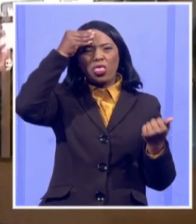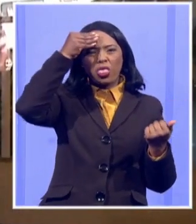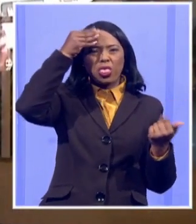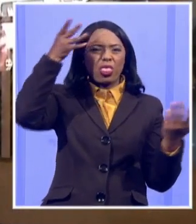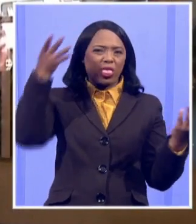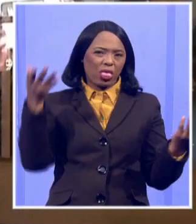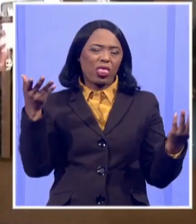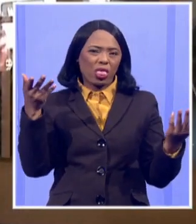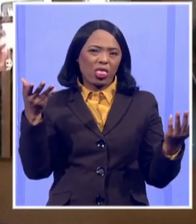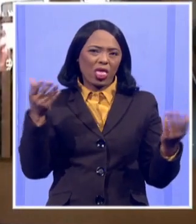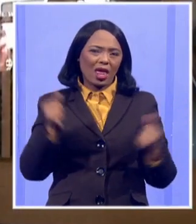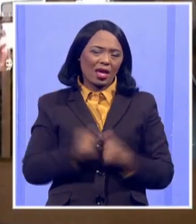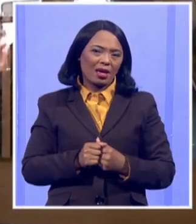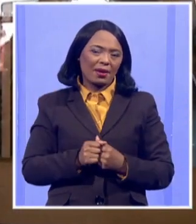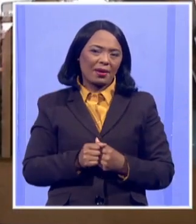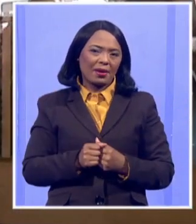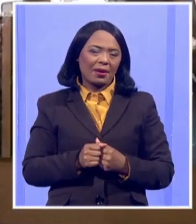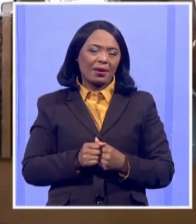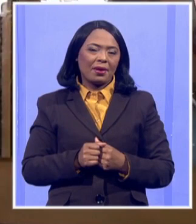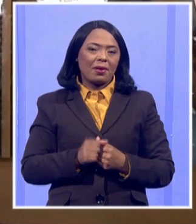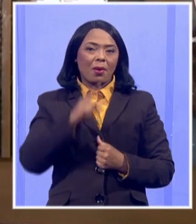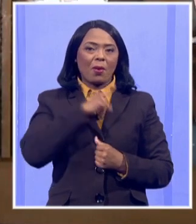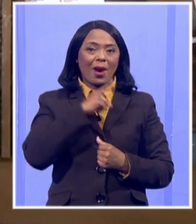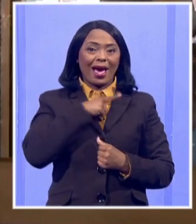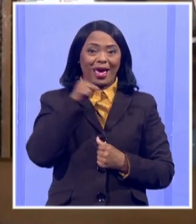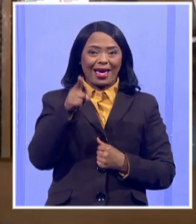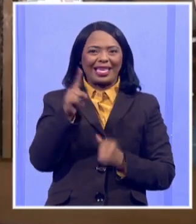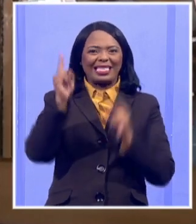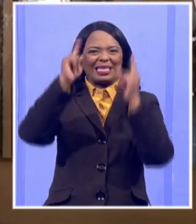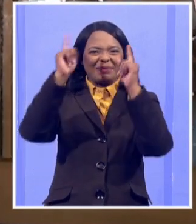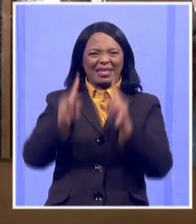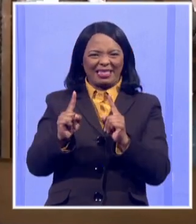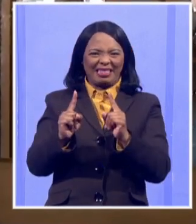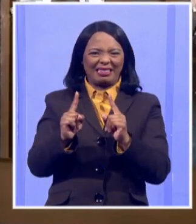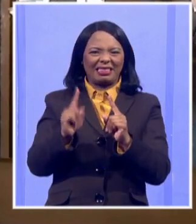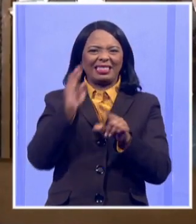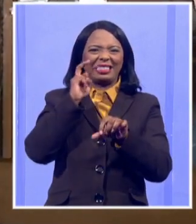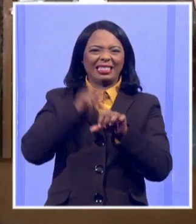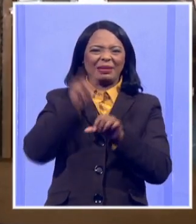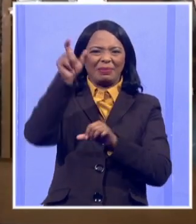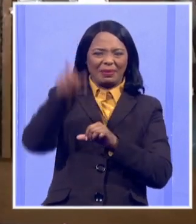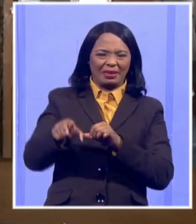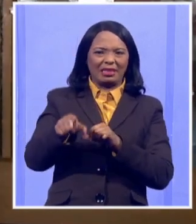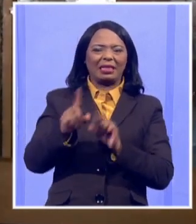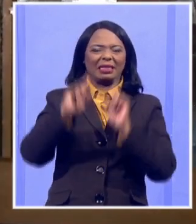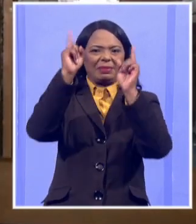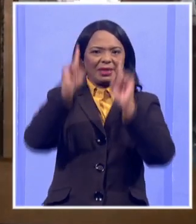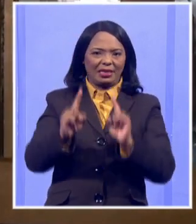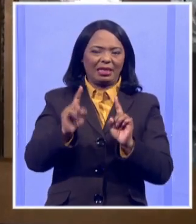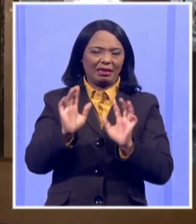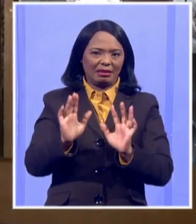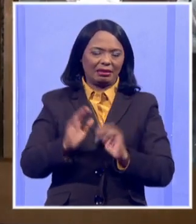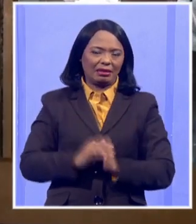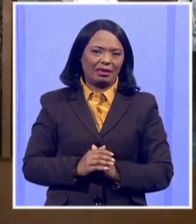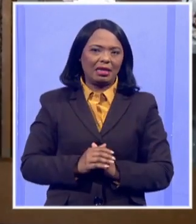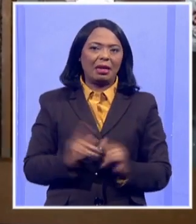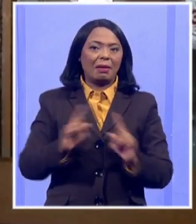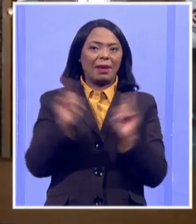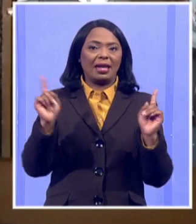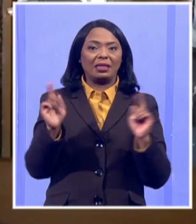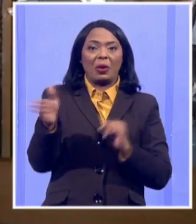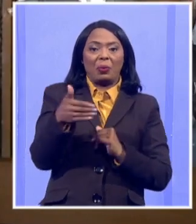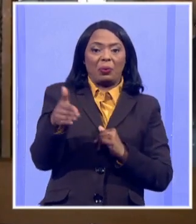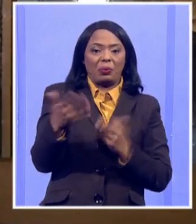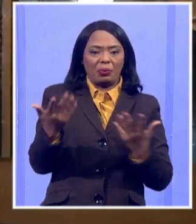use them because the specialized care or the specialized people who are supposed to do that is not there. Sorry, we're